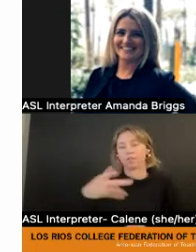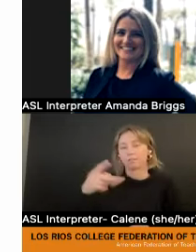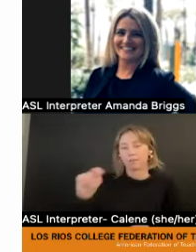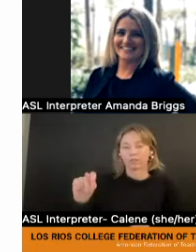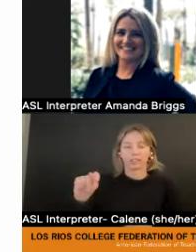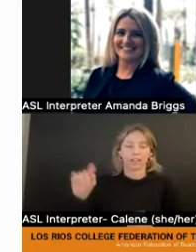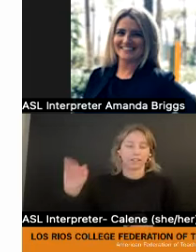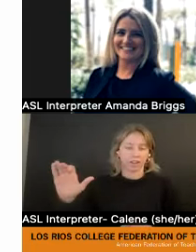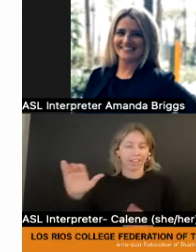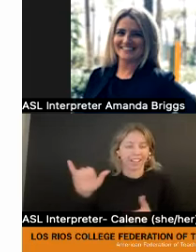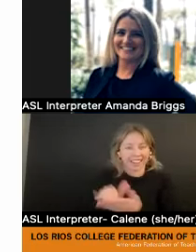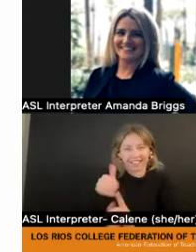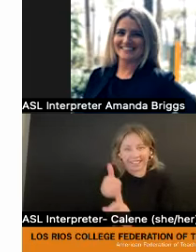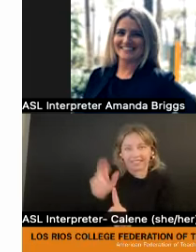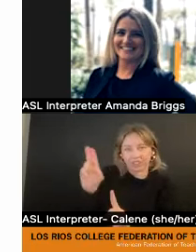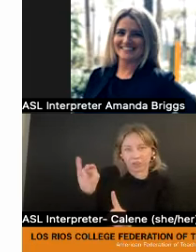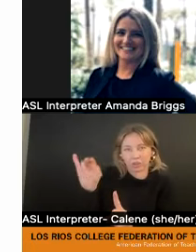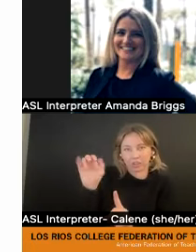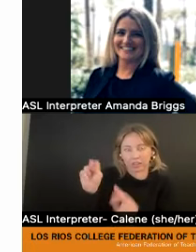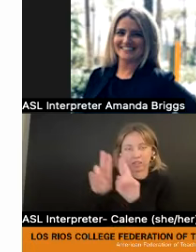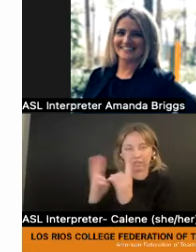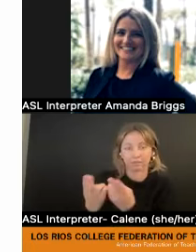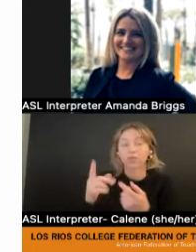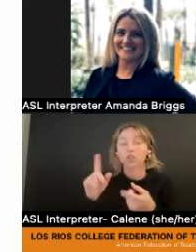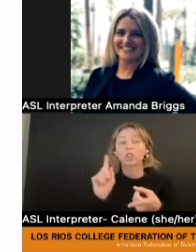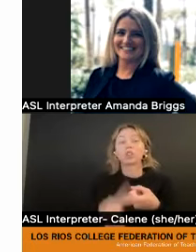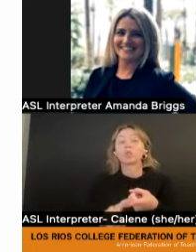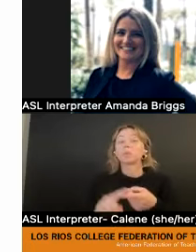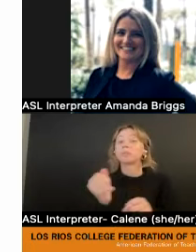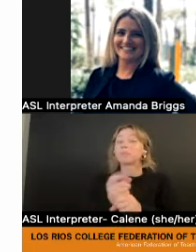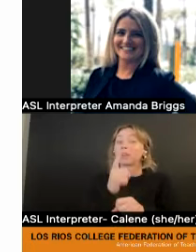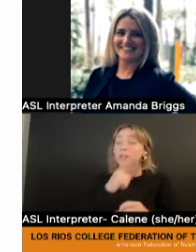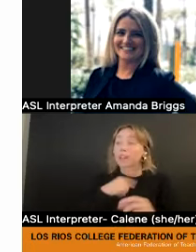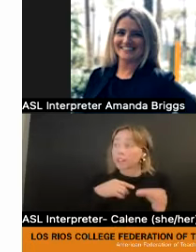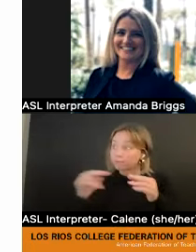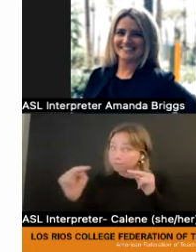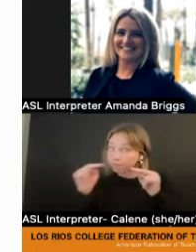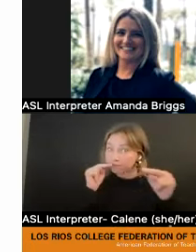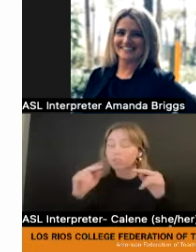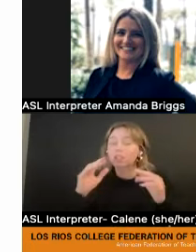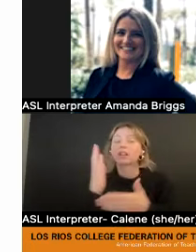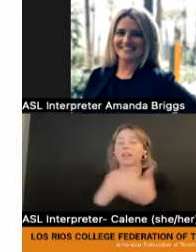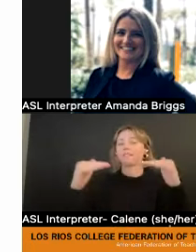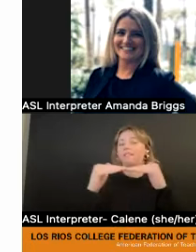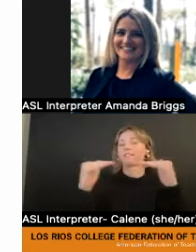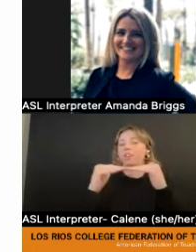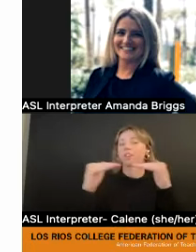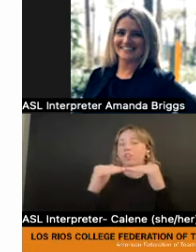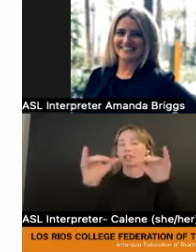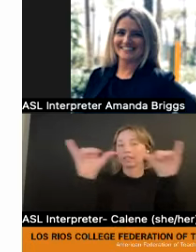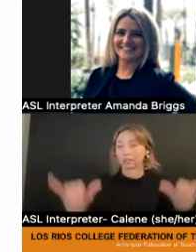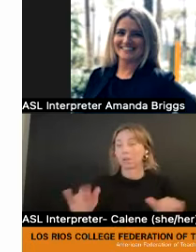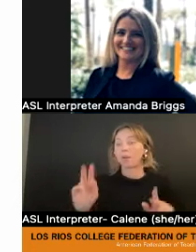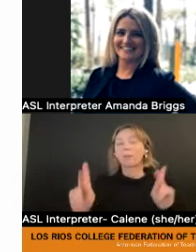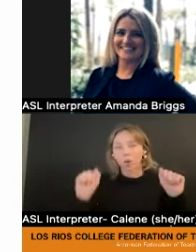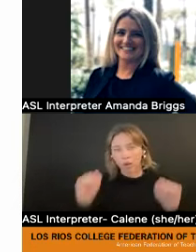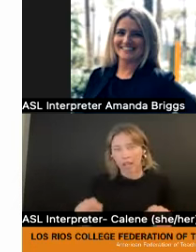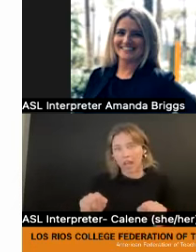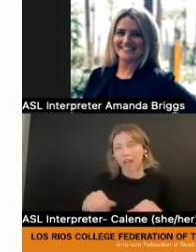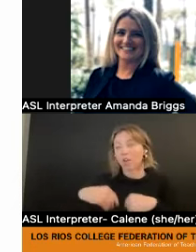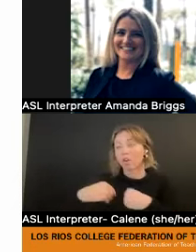union, in order to arrive at some fair and consistent system whereby people can earn the right to be offered